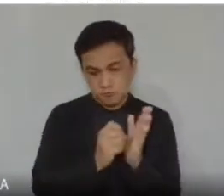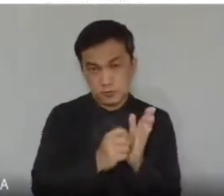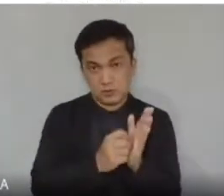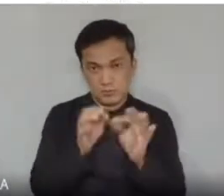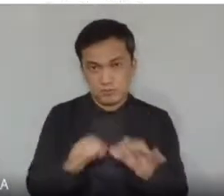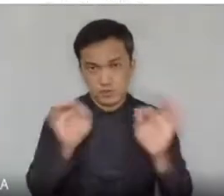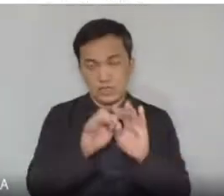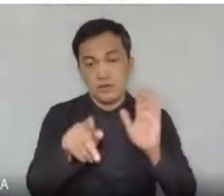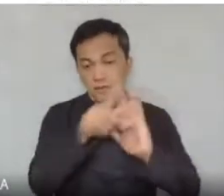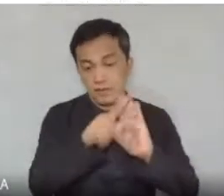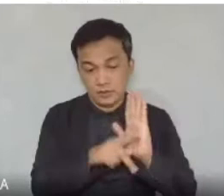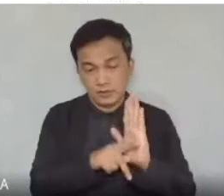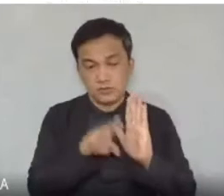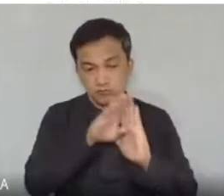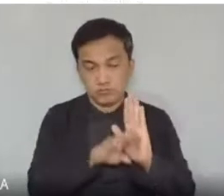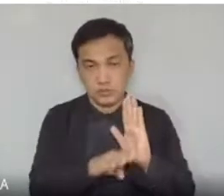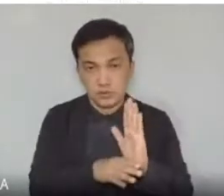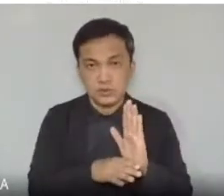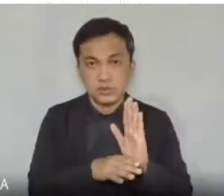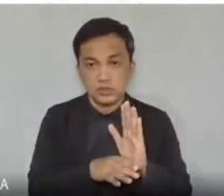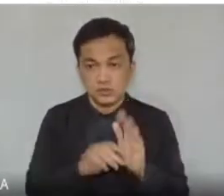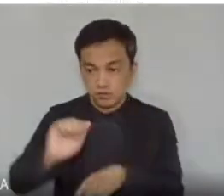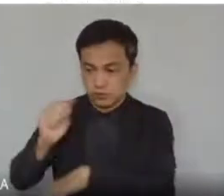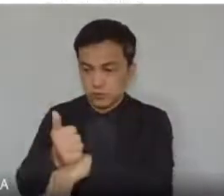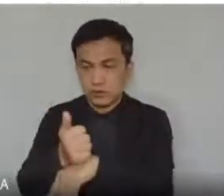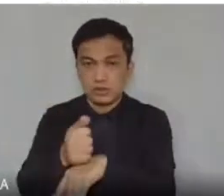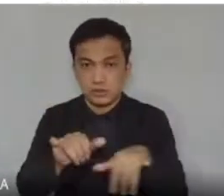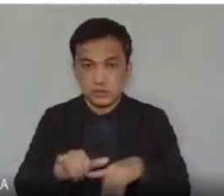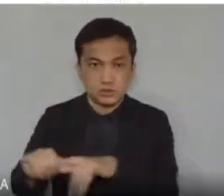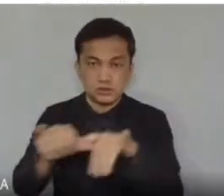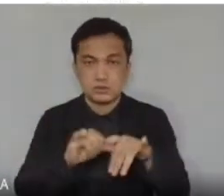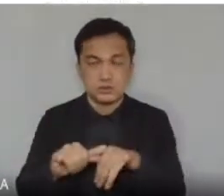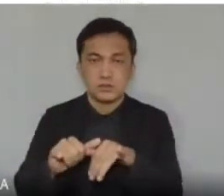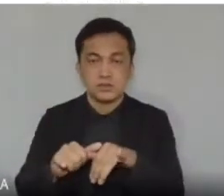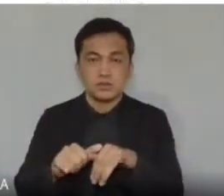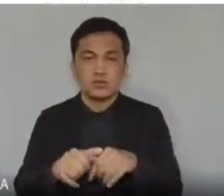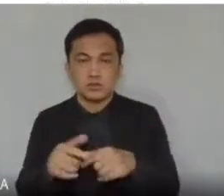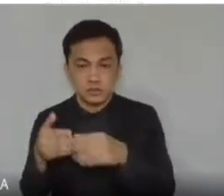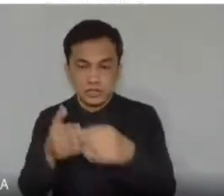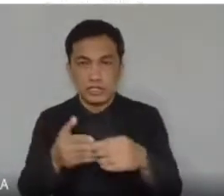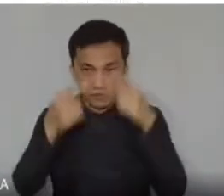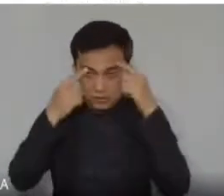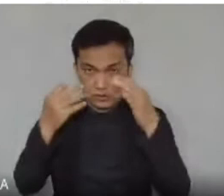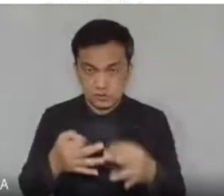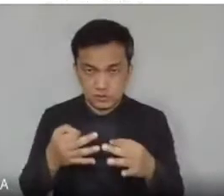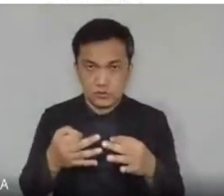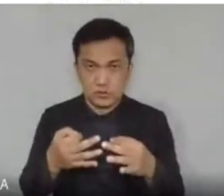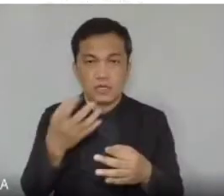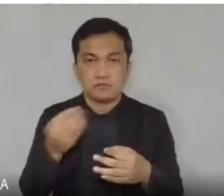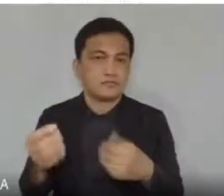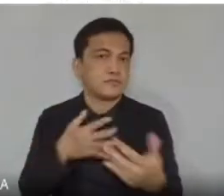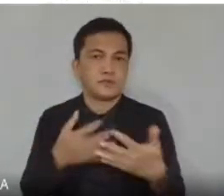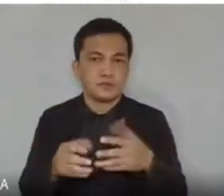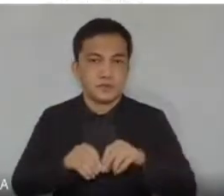even those in the industry will have to follow these specific